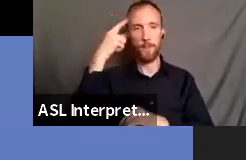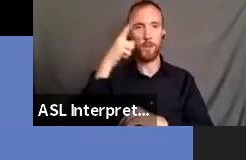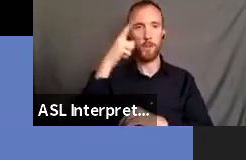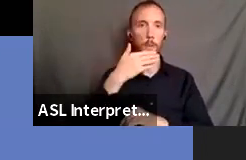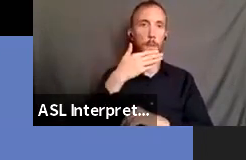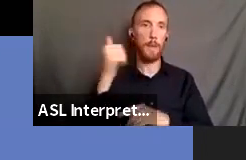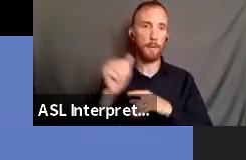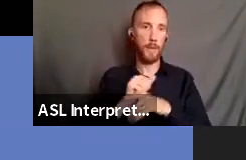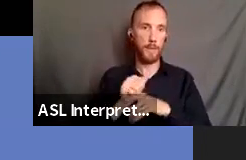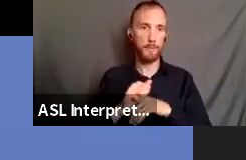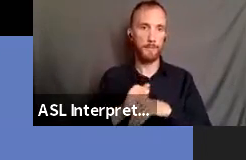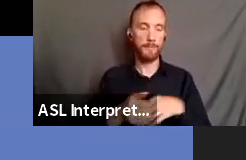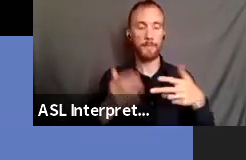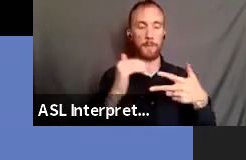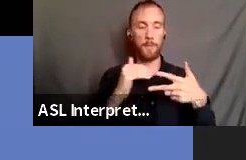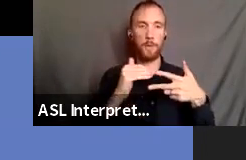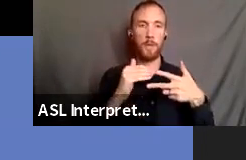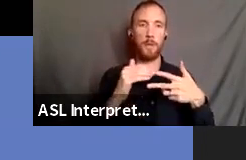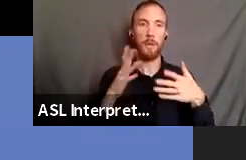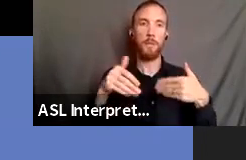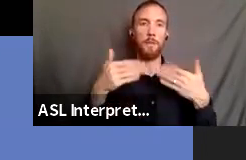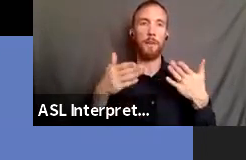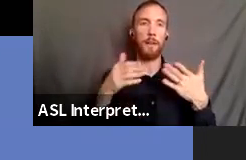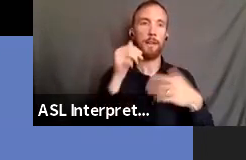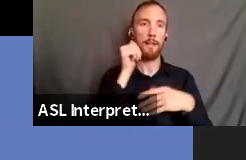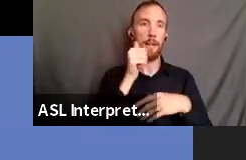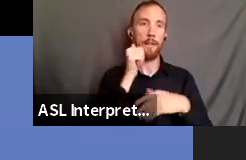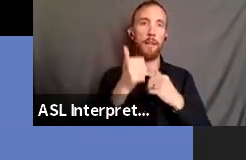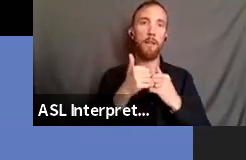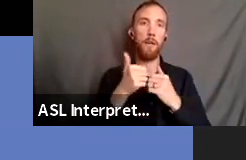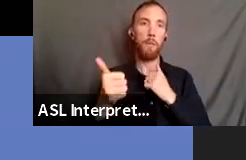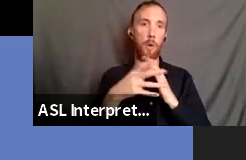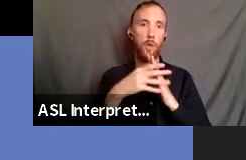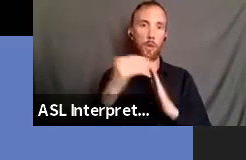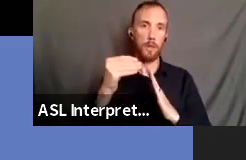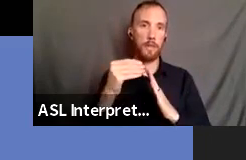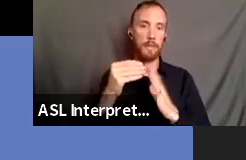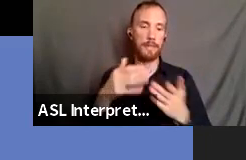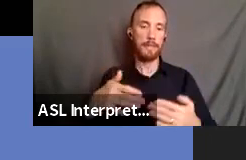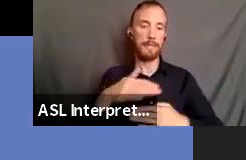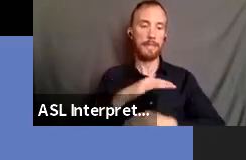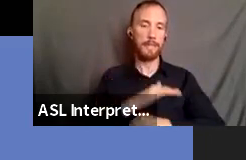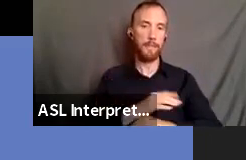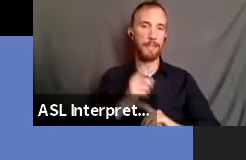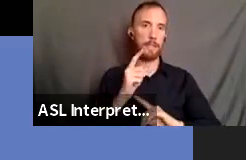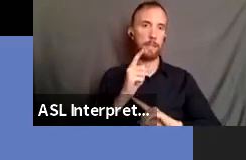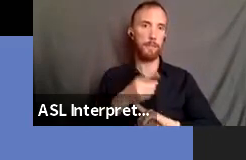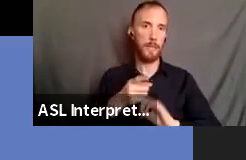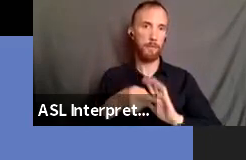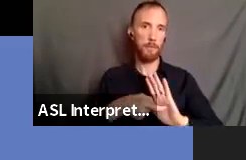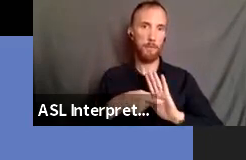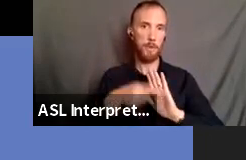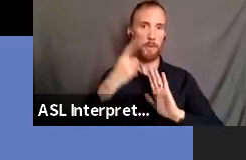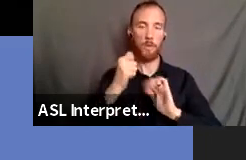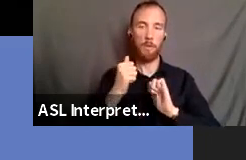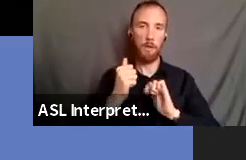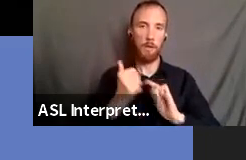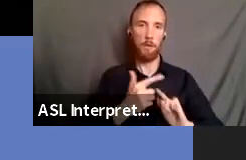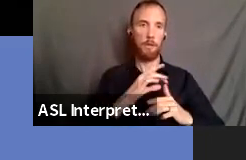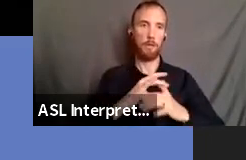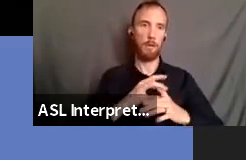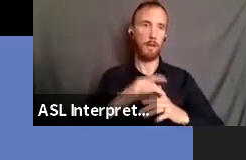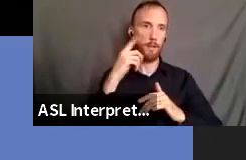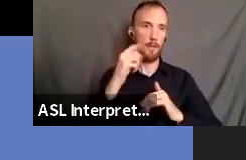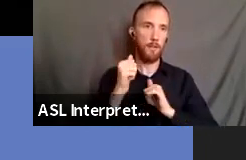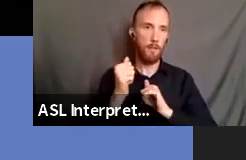two is to provide daily remote learning that meets instructional minute requirements for all content areas for all students to